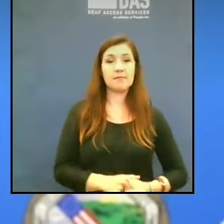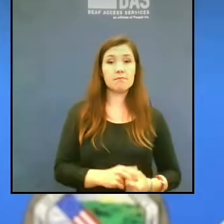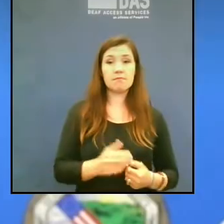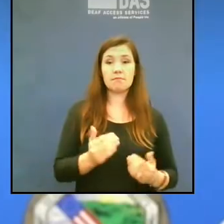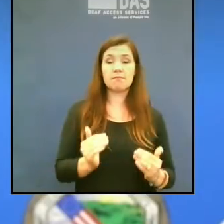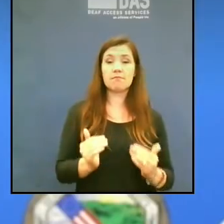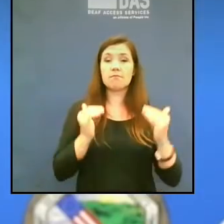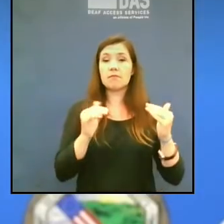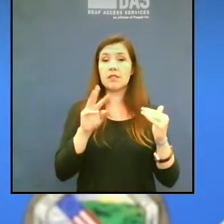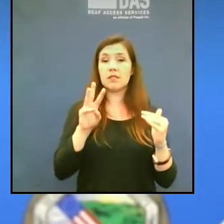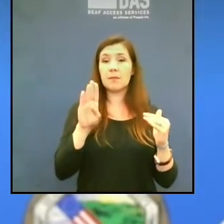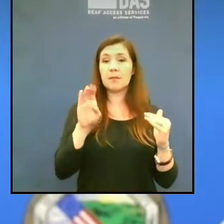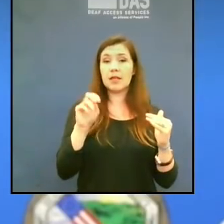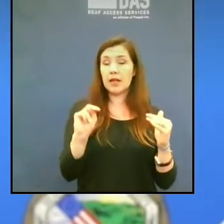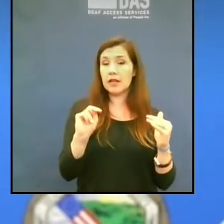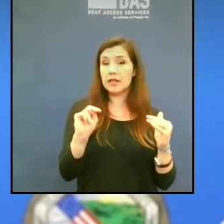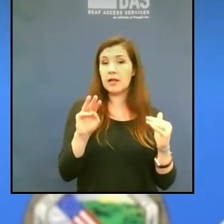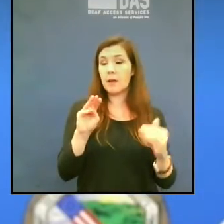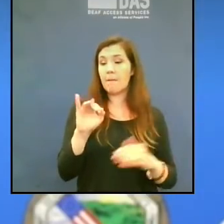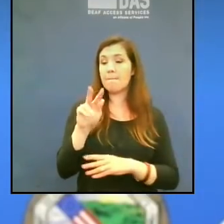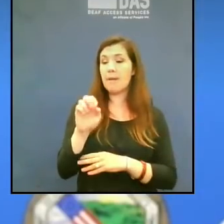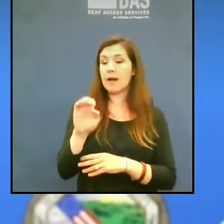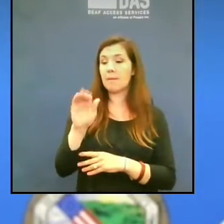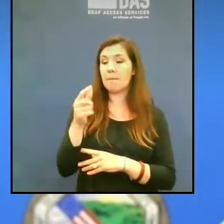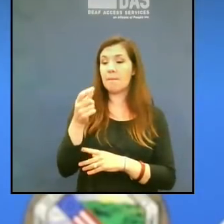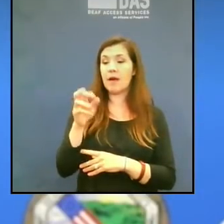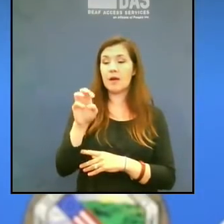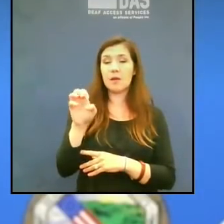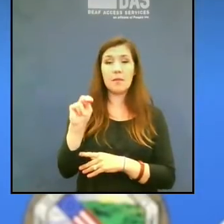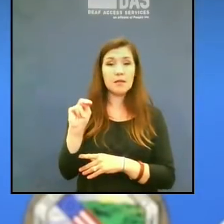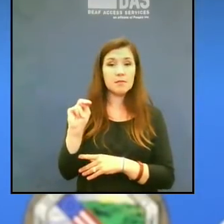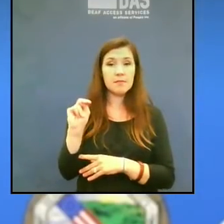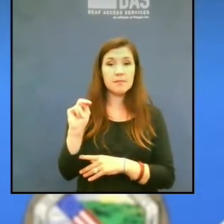Anybody from WBEN? Mike Baggerman, Brendan Keeney?